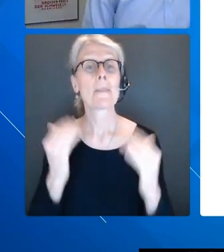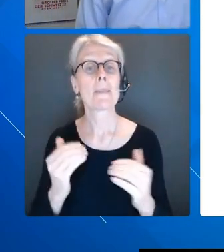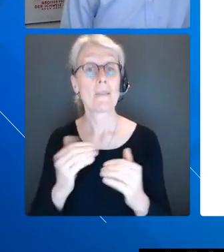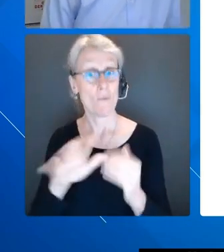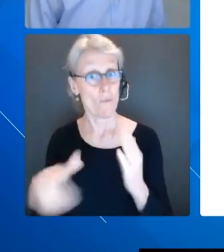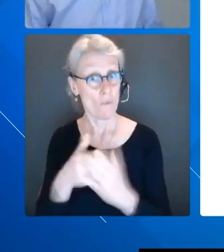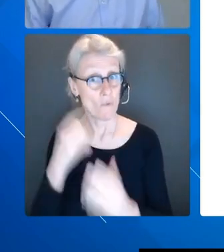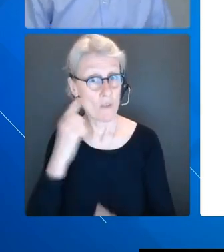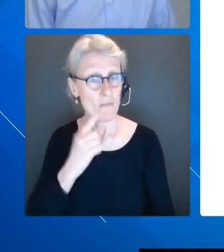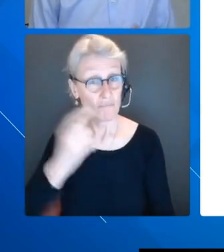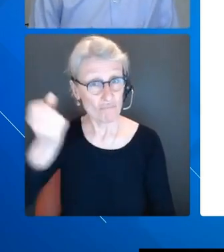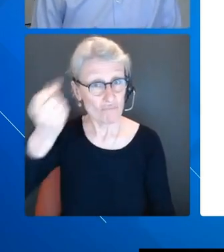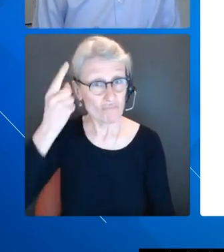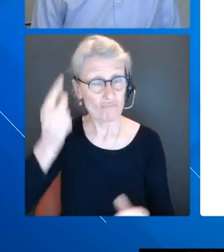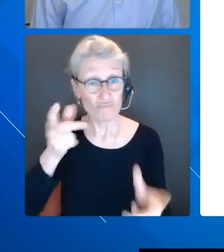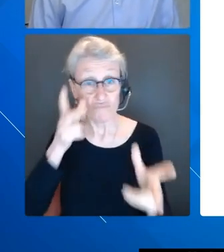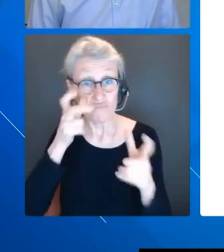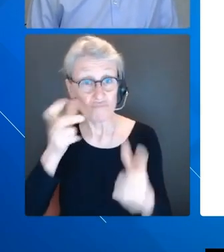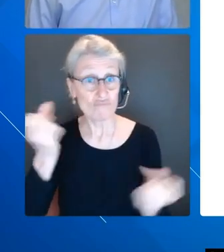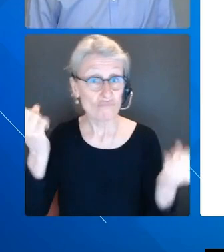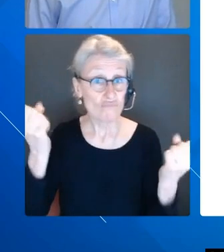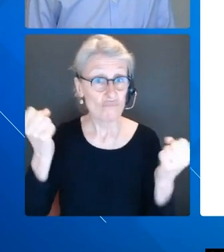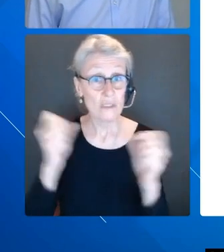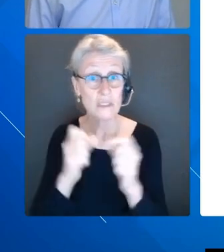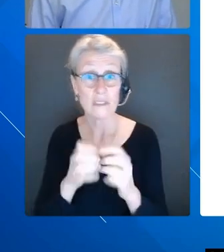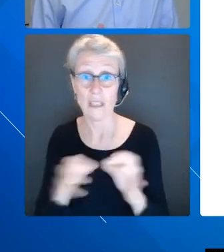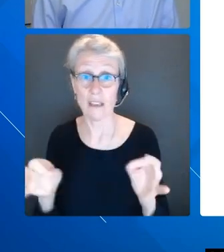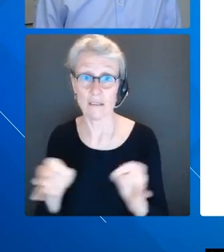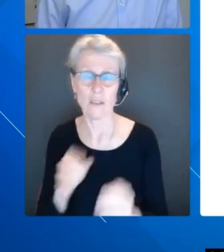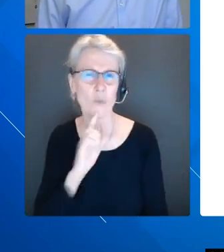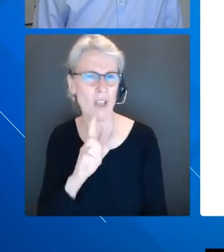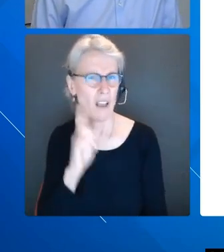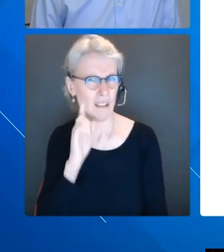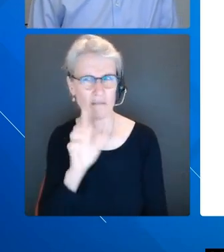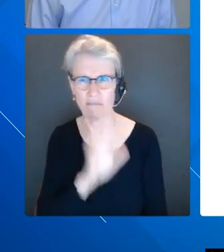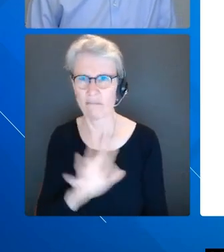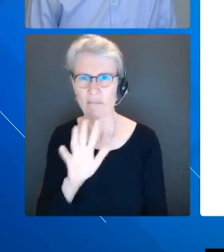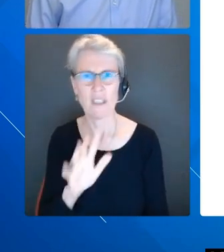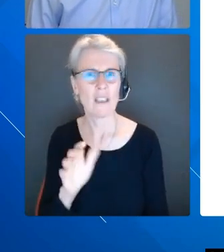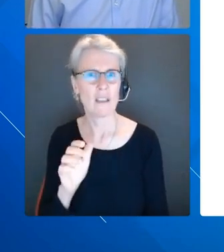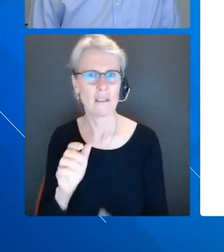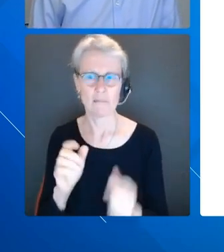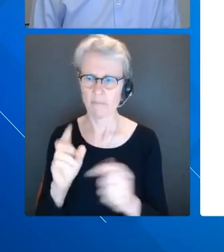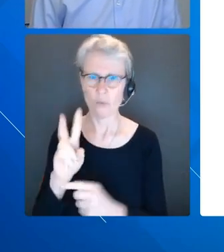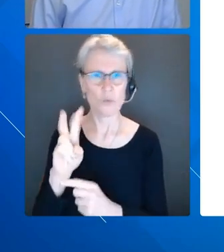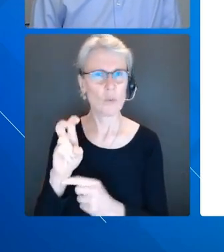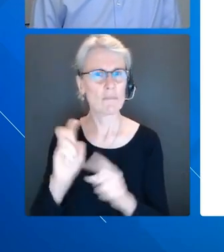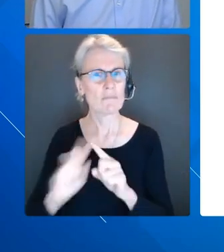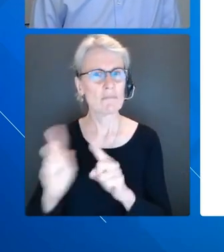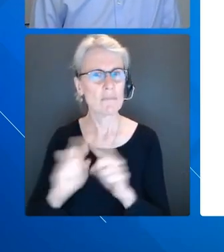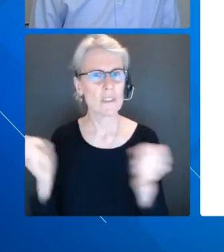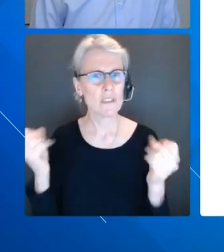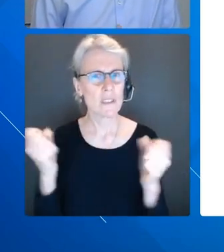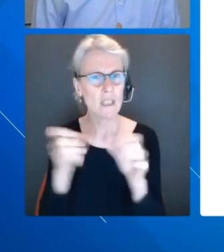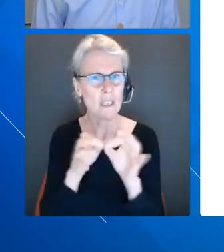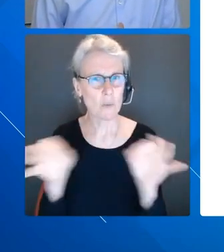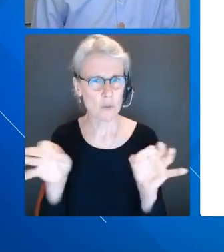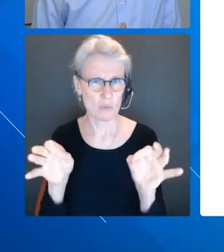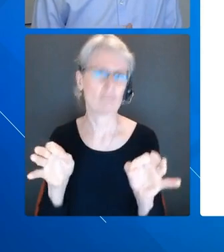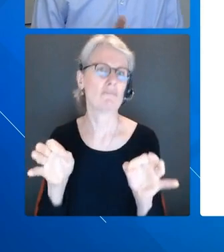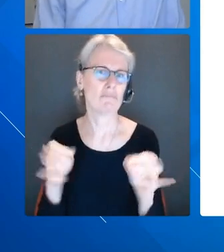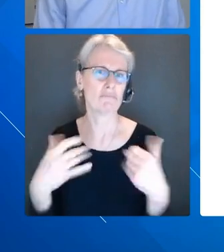deaf people know sign language, and there are many types. I believe actually over 200 types of sign language. So,